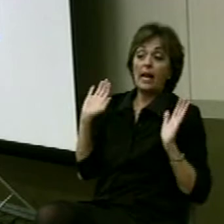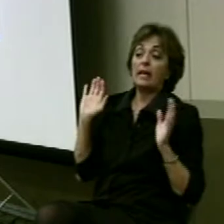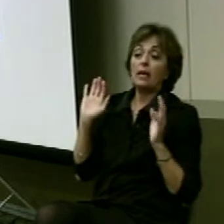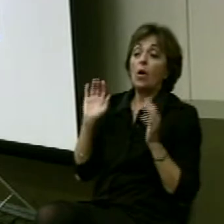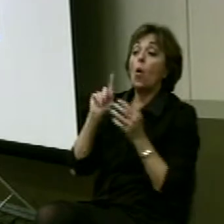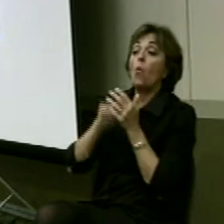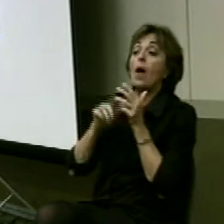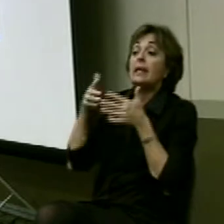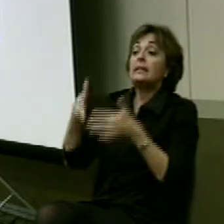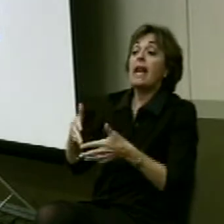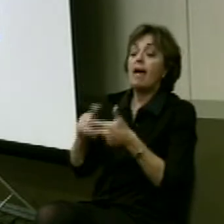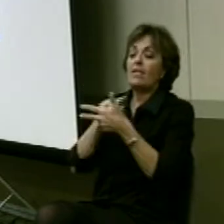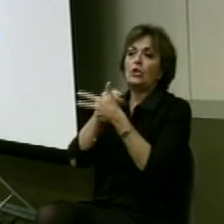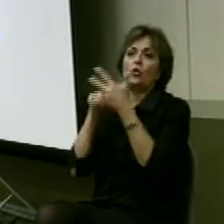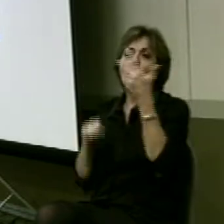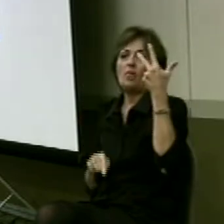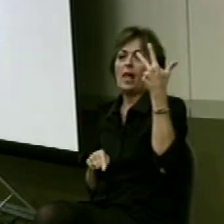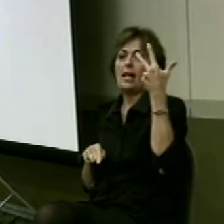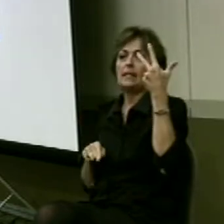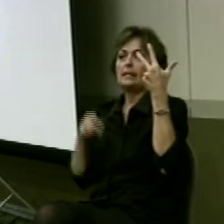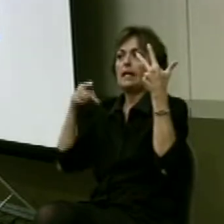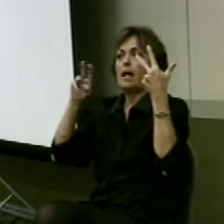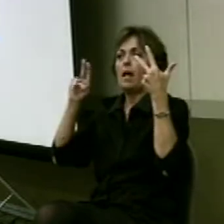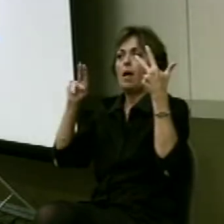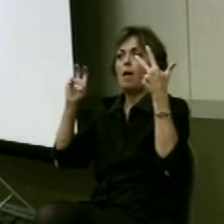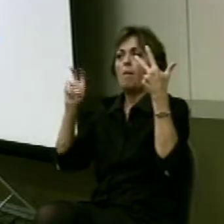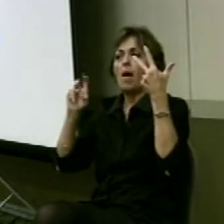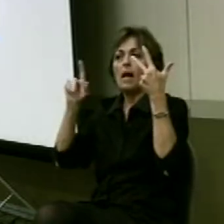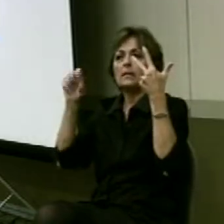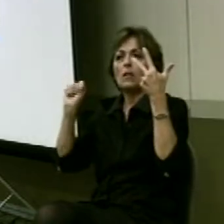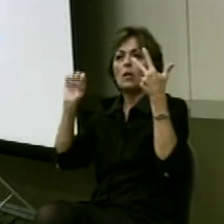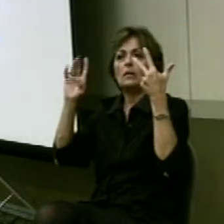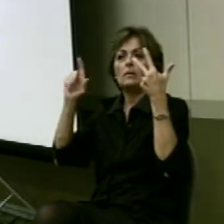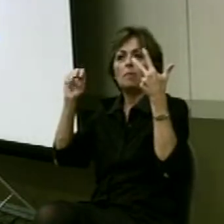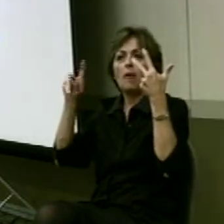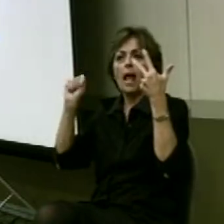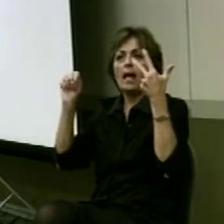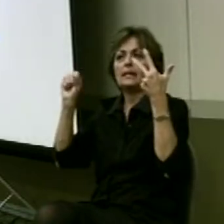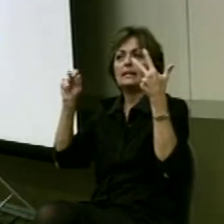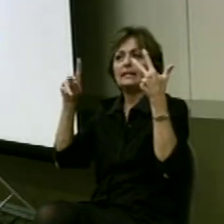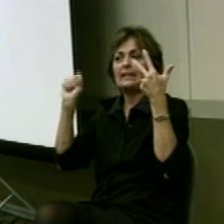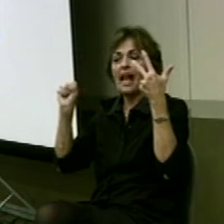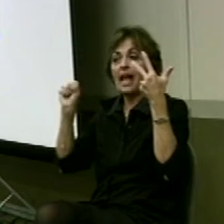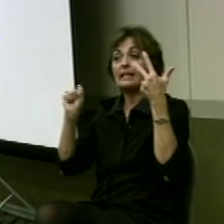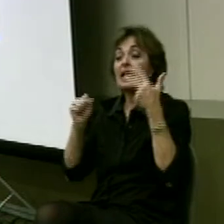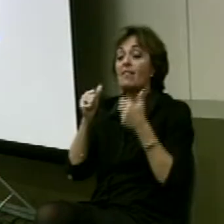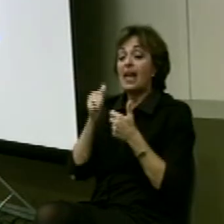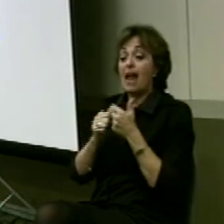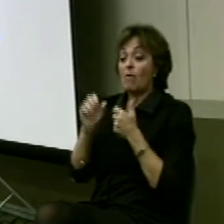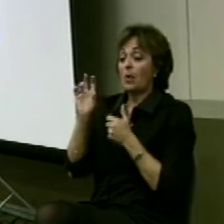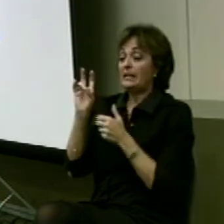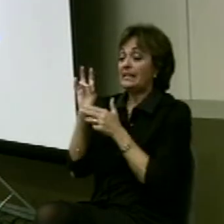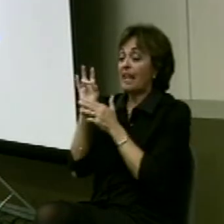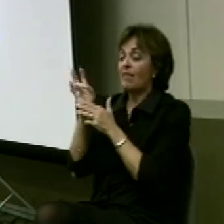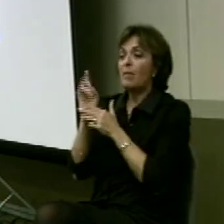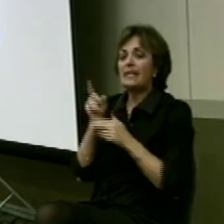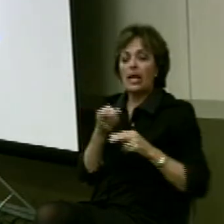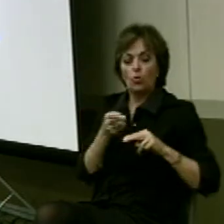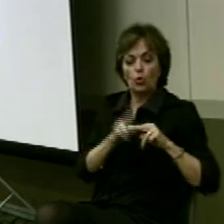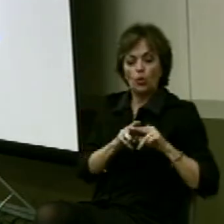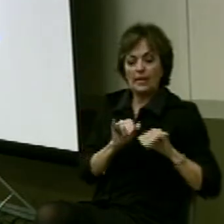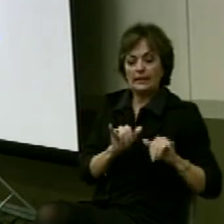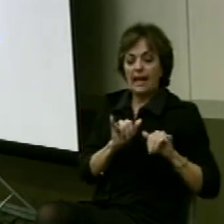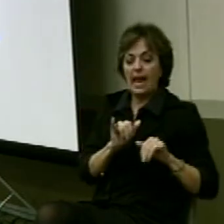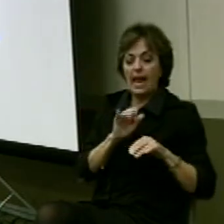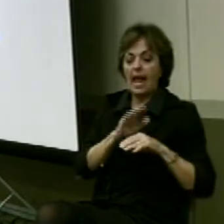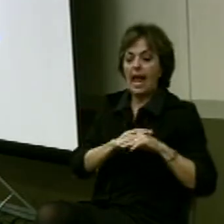take it away, and then all you have left is puzzles, blocks, sand. And then for every 7 minutes, we increased the minutes that he had to